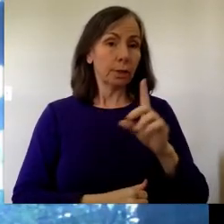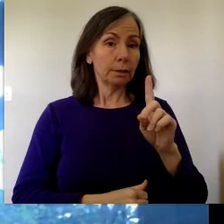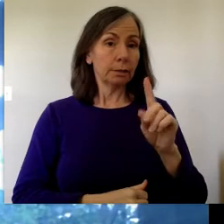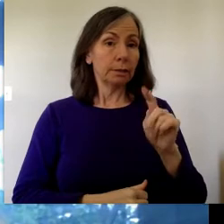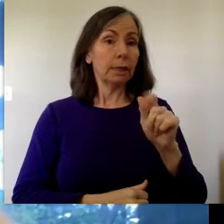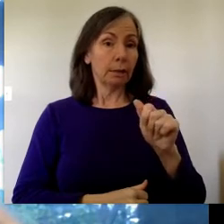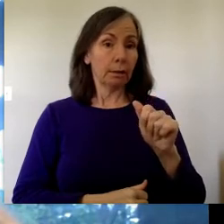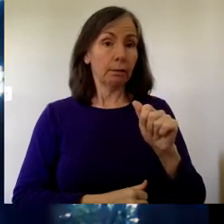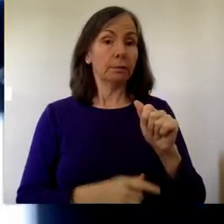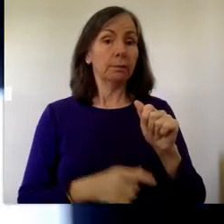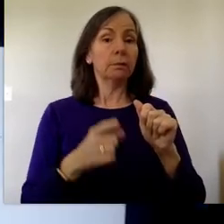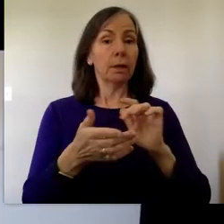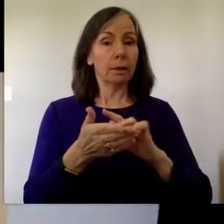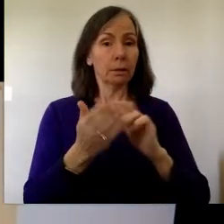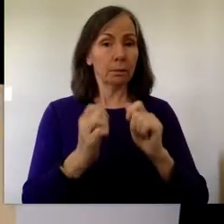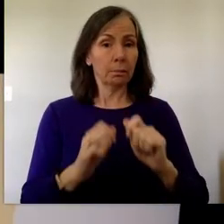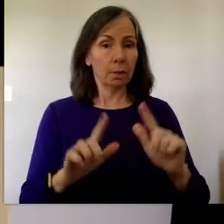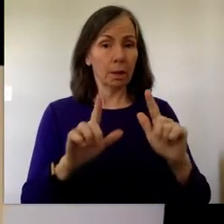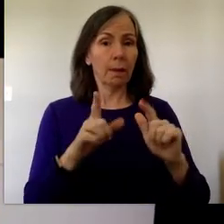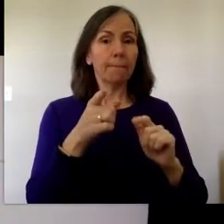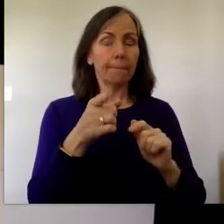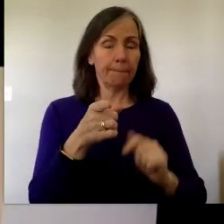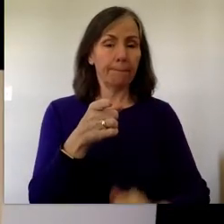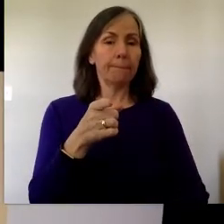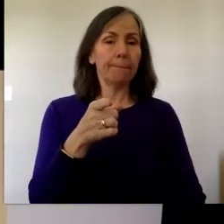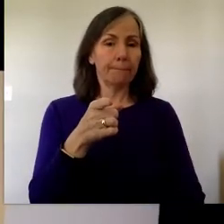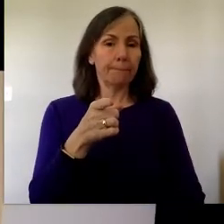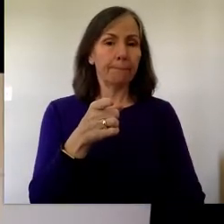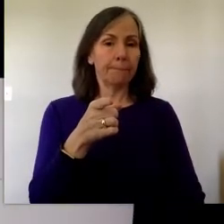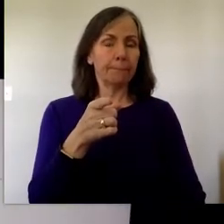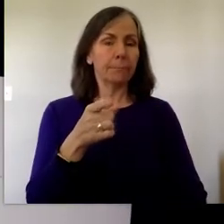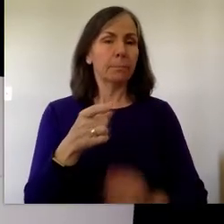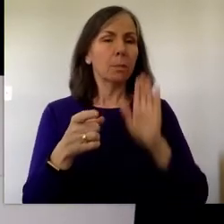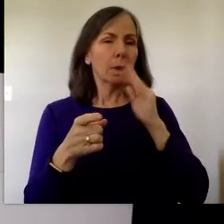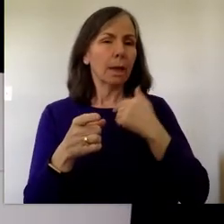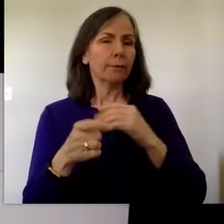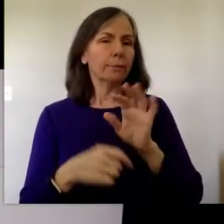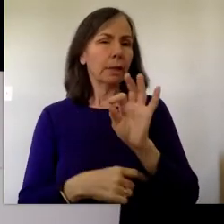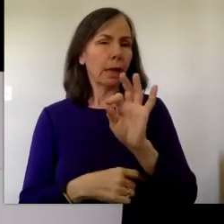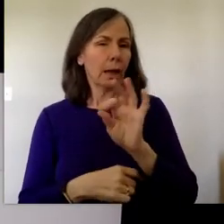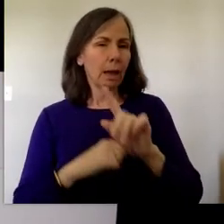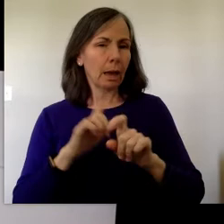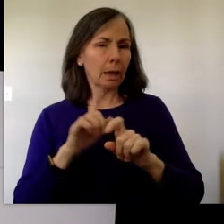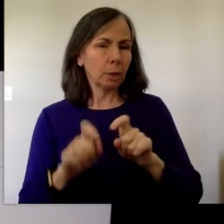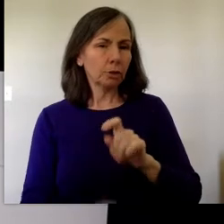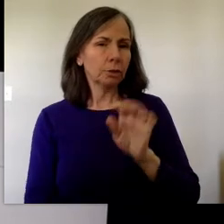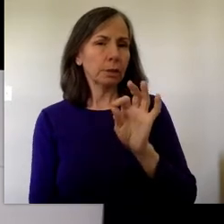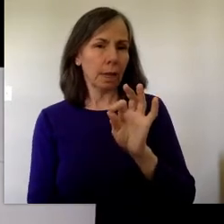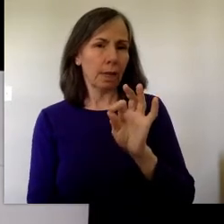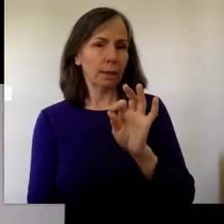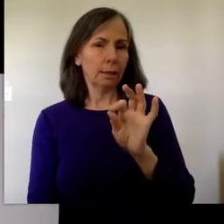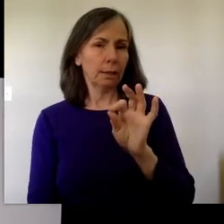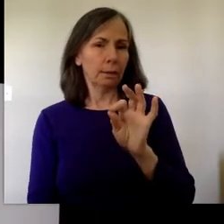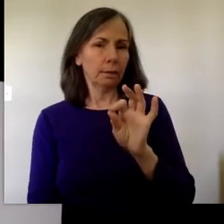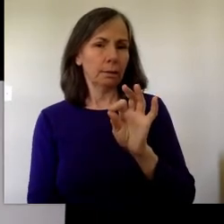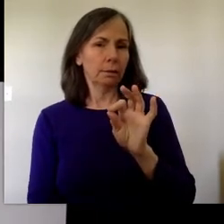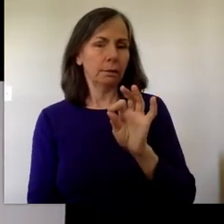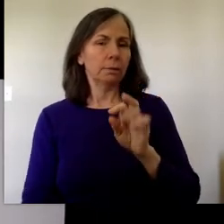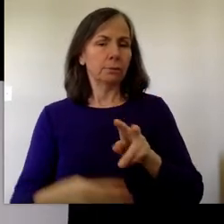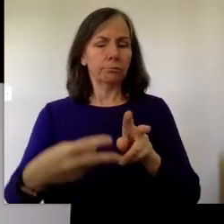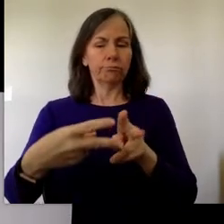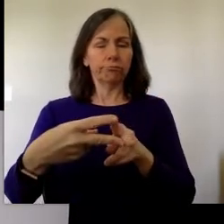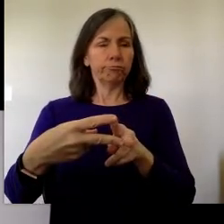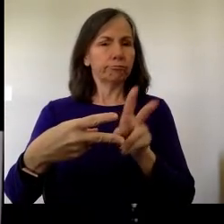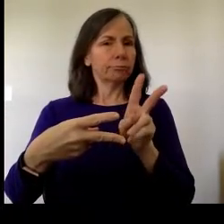this. So there will be 9 questions. all you have to do is click if you're dominant